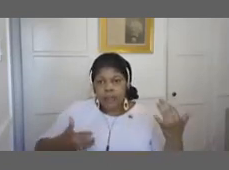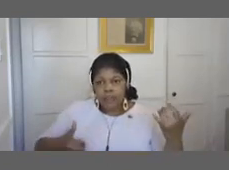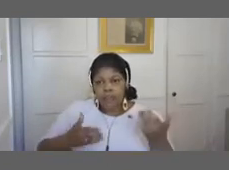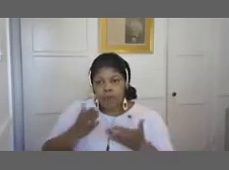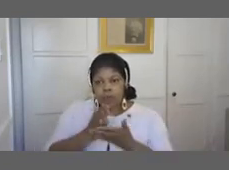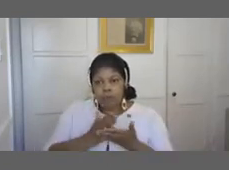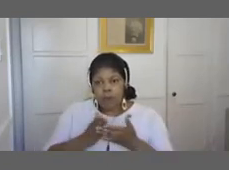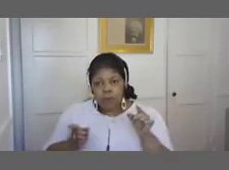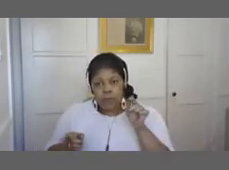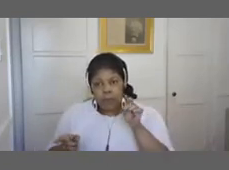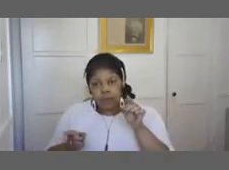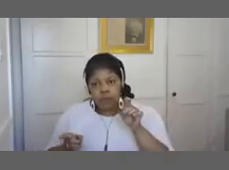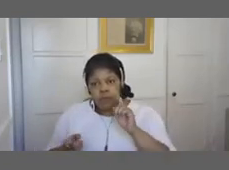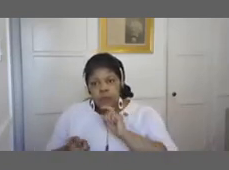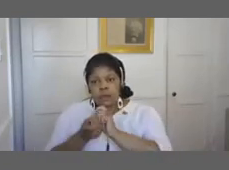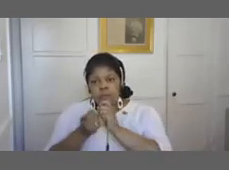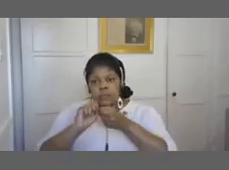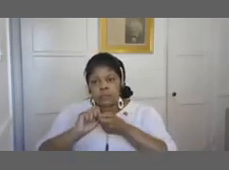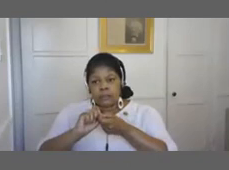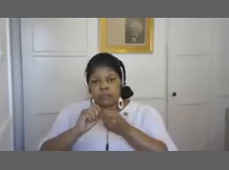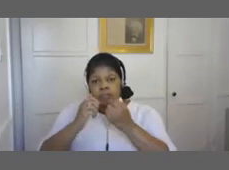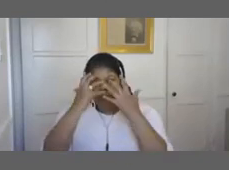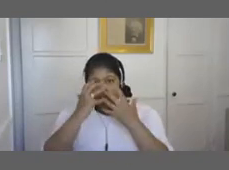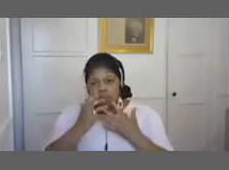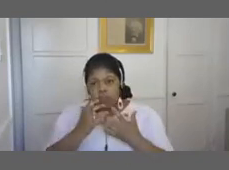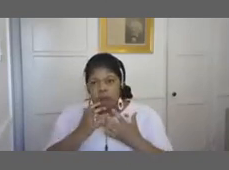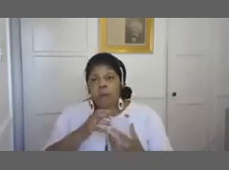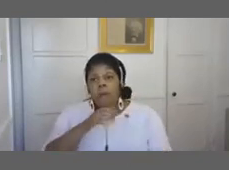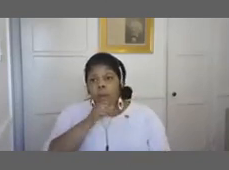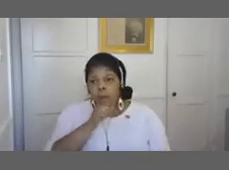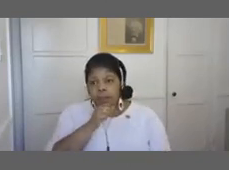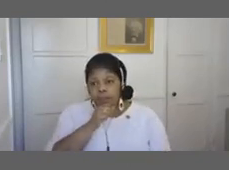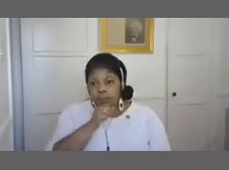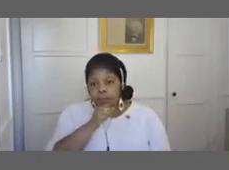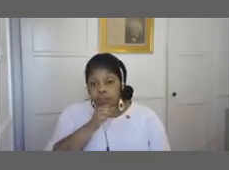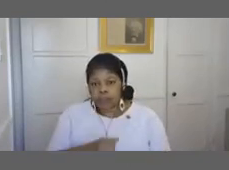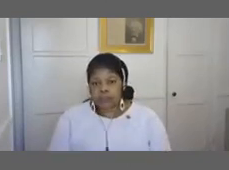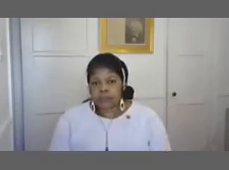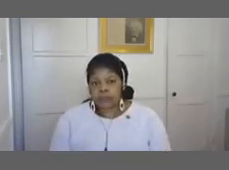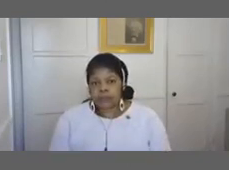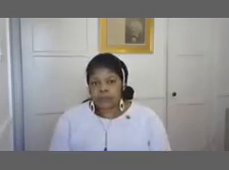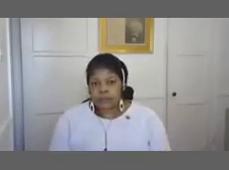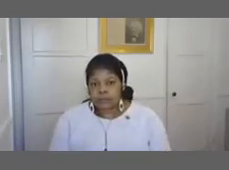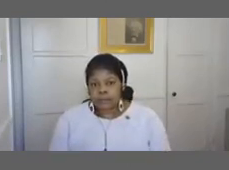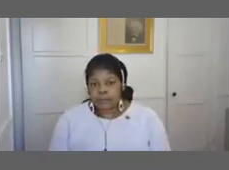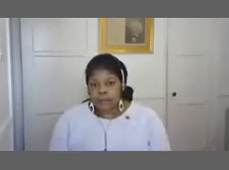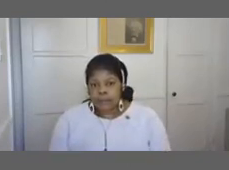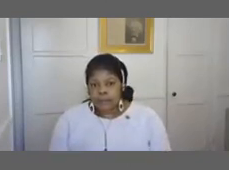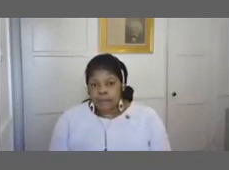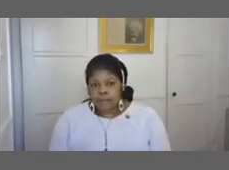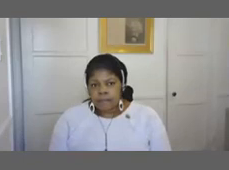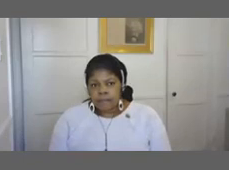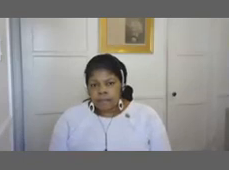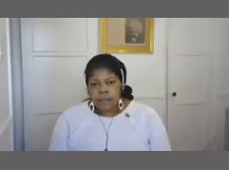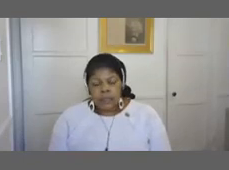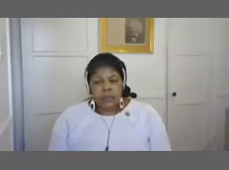gonna make it the dark orange. Okay, so they're also dark orange. But now even without selecting any